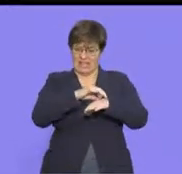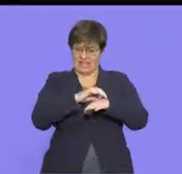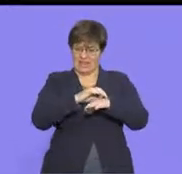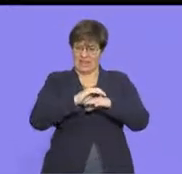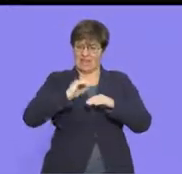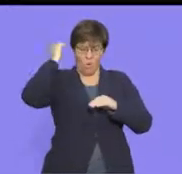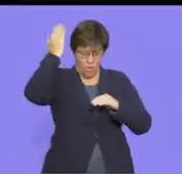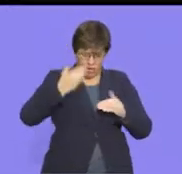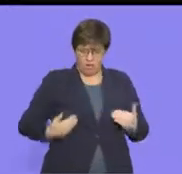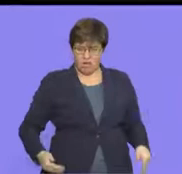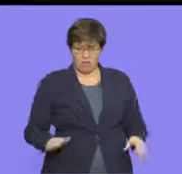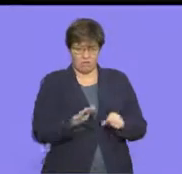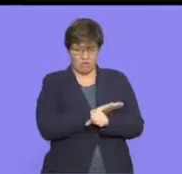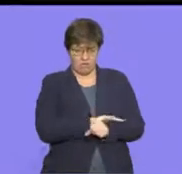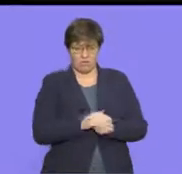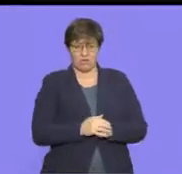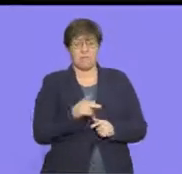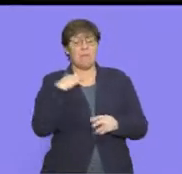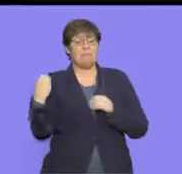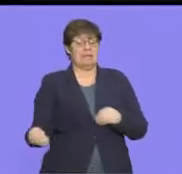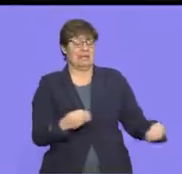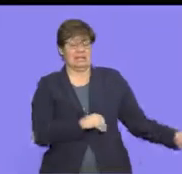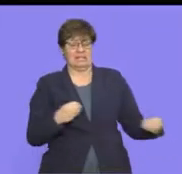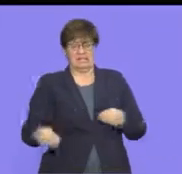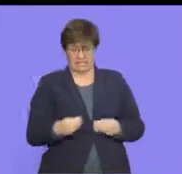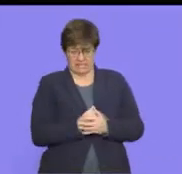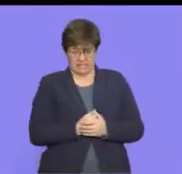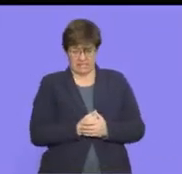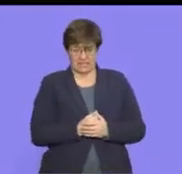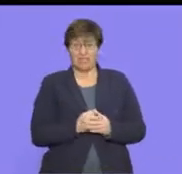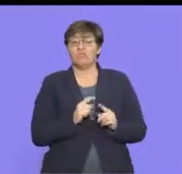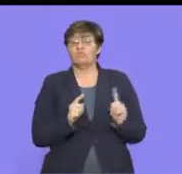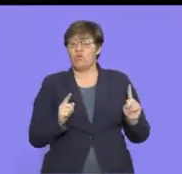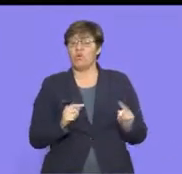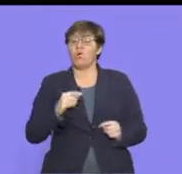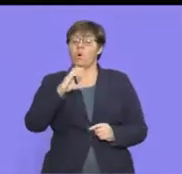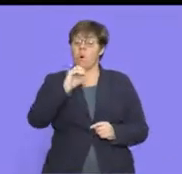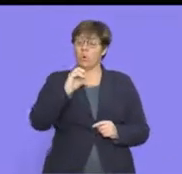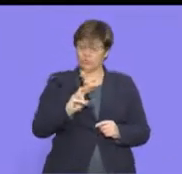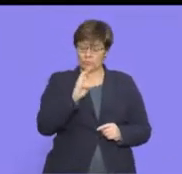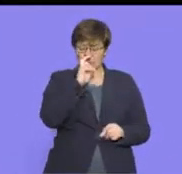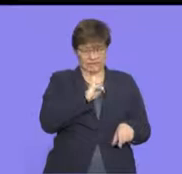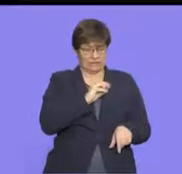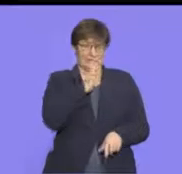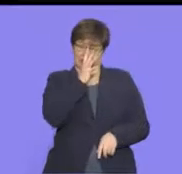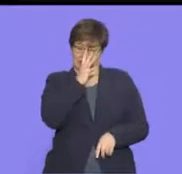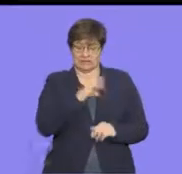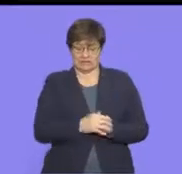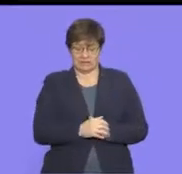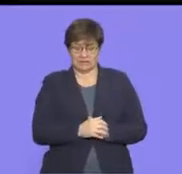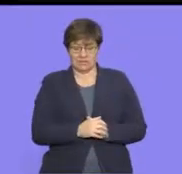layer of skin around me, and I also am very busy. So I'm going to need to have lots of oxygen.